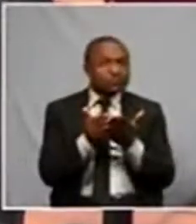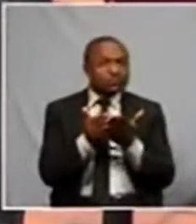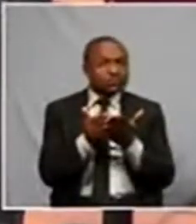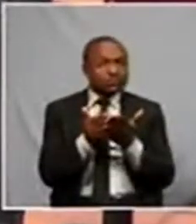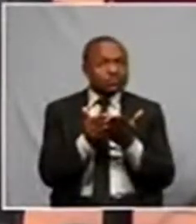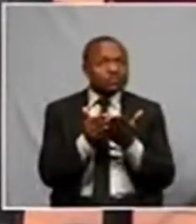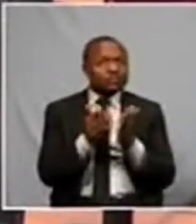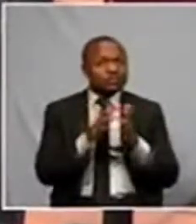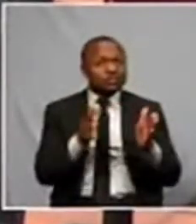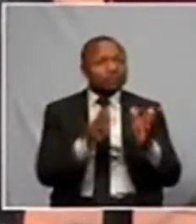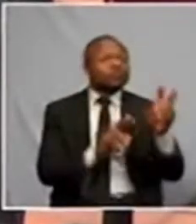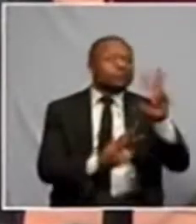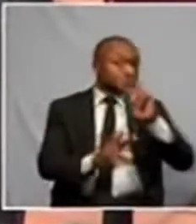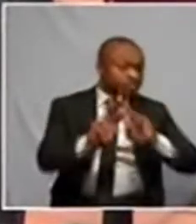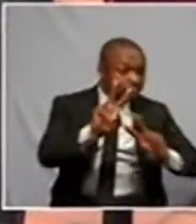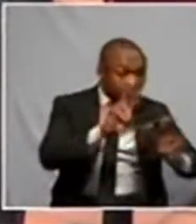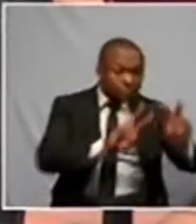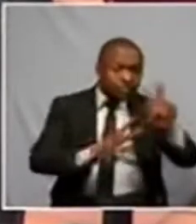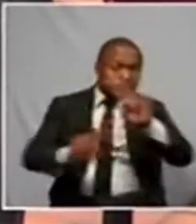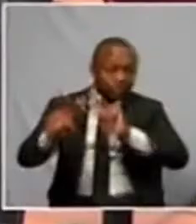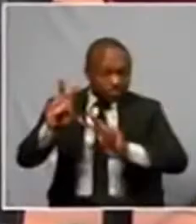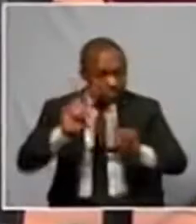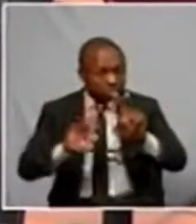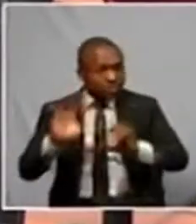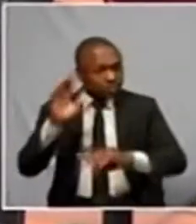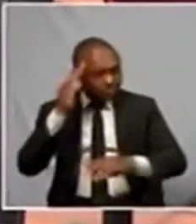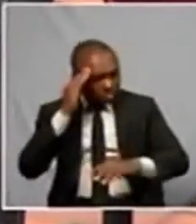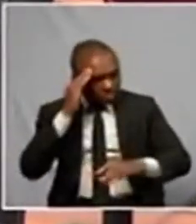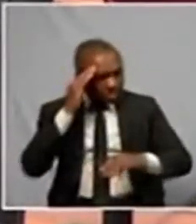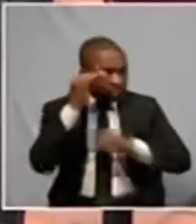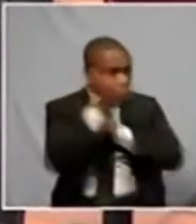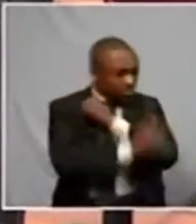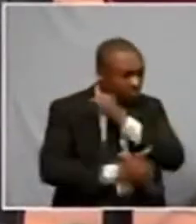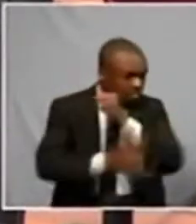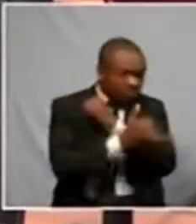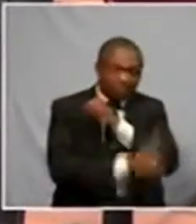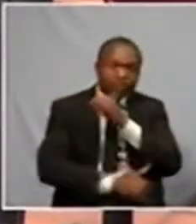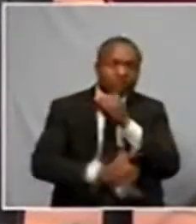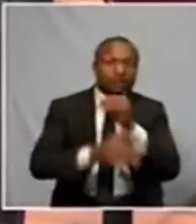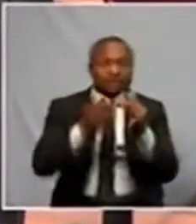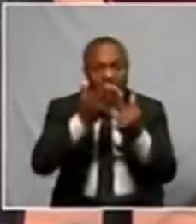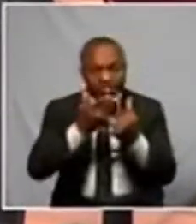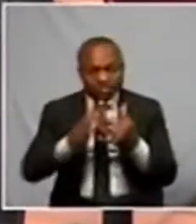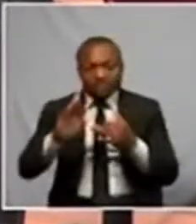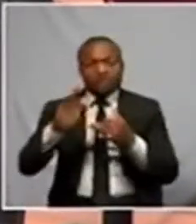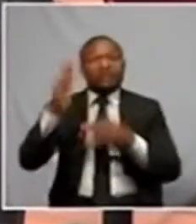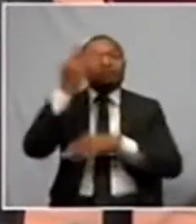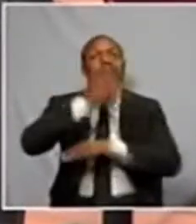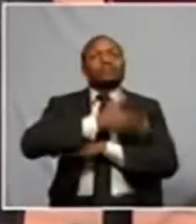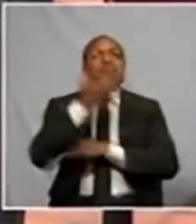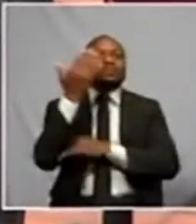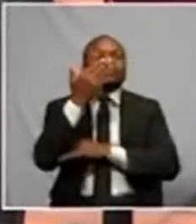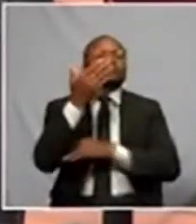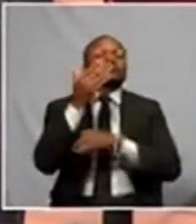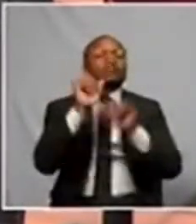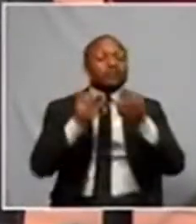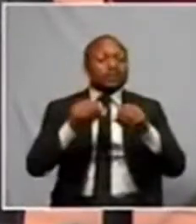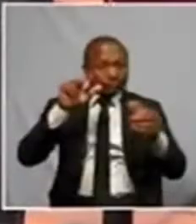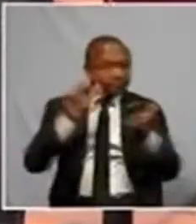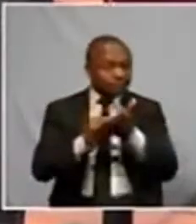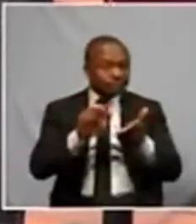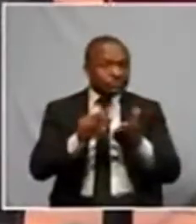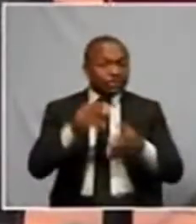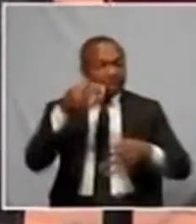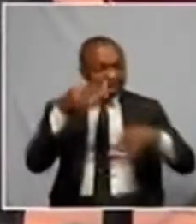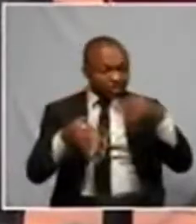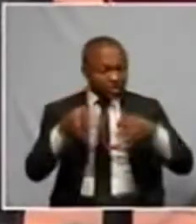if countries that border with us in terms of the water bodies will also ratify, because